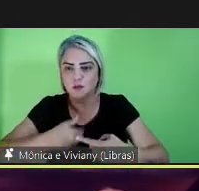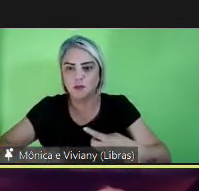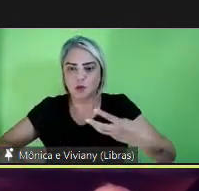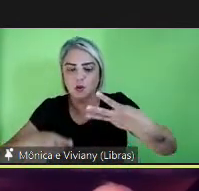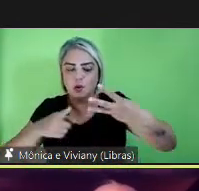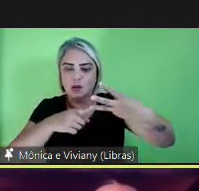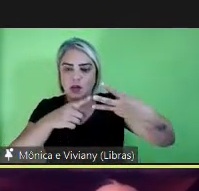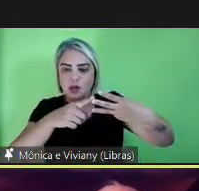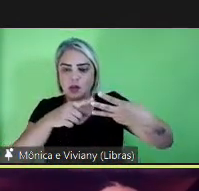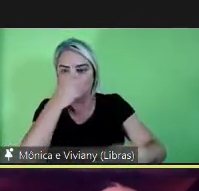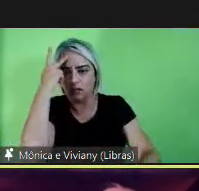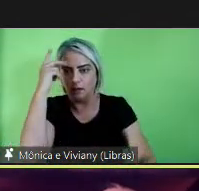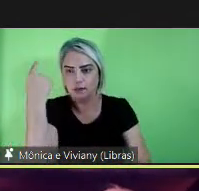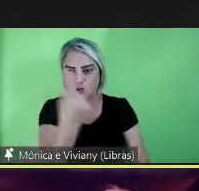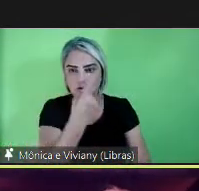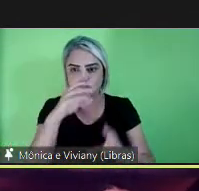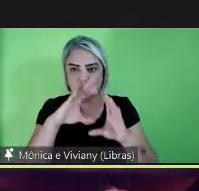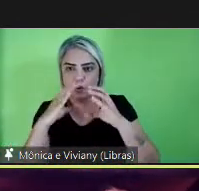the population.